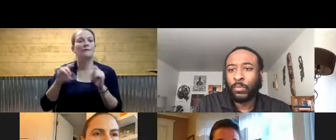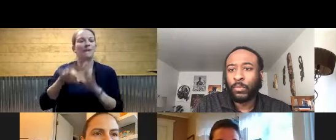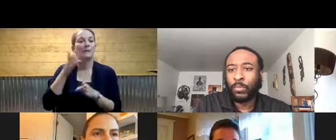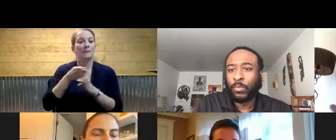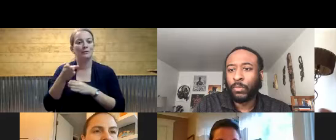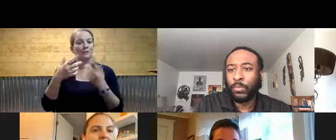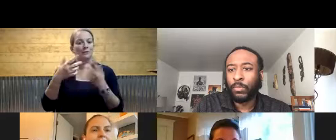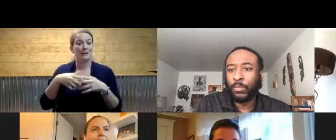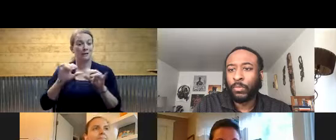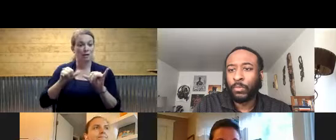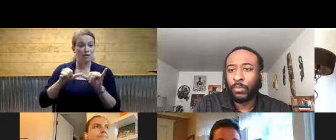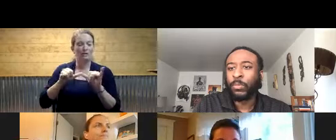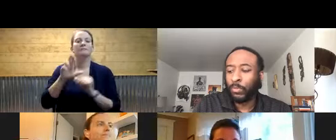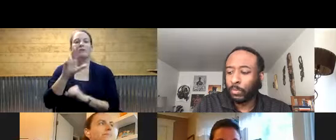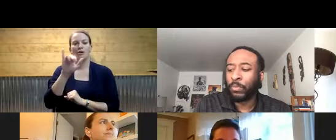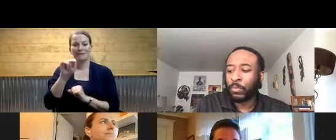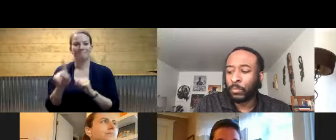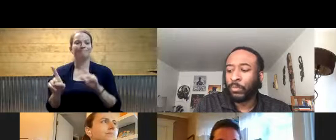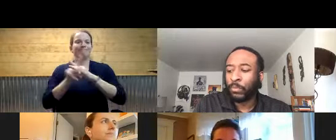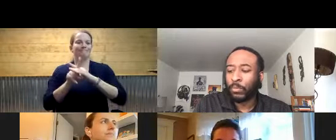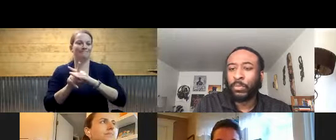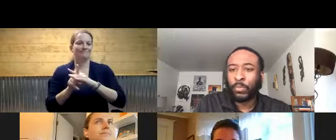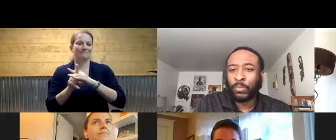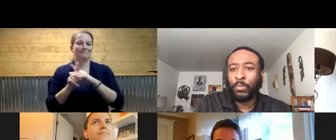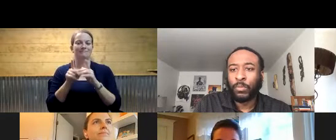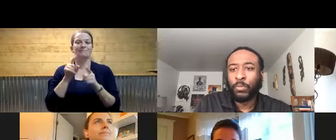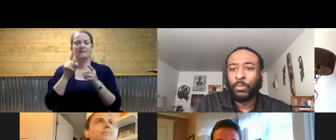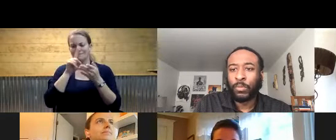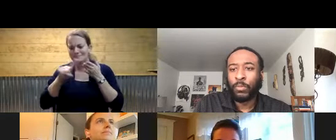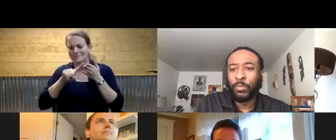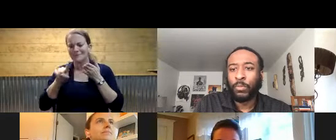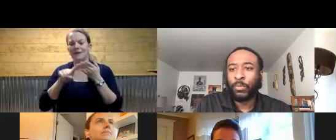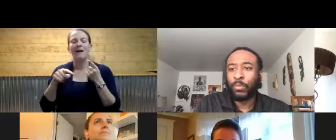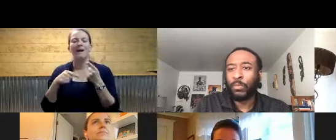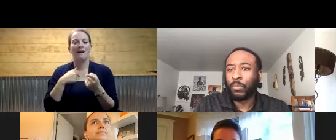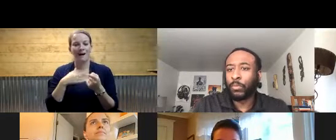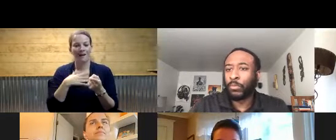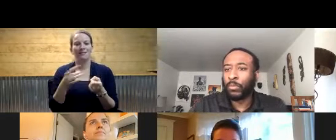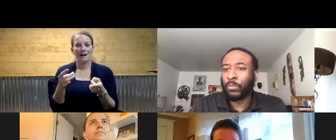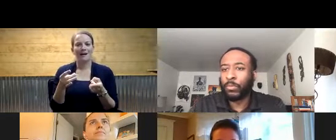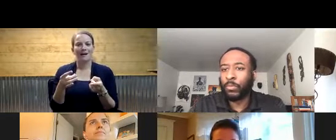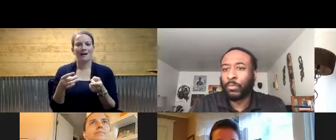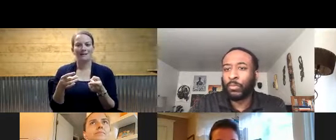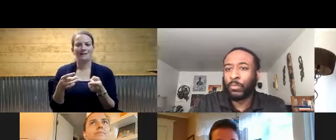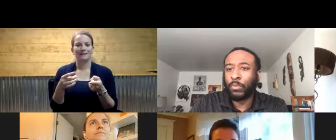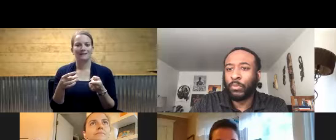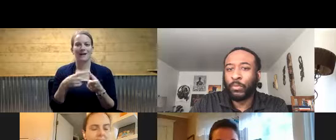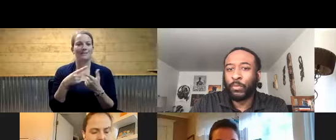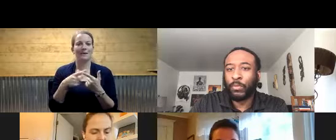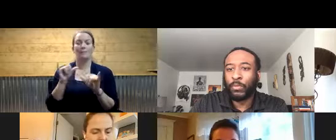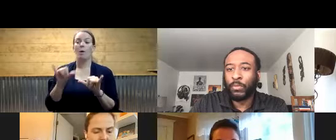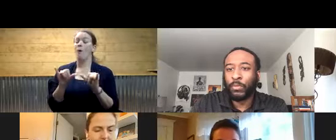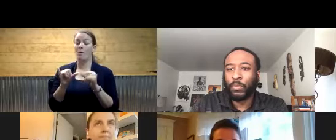about. Like RIT was the one that showed up, and I looked into it and I liked it. And then later on, I figured out that they also had a campus in Dubai